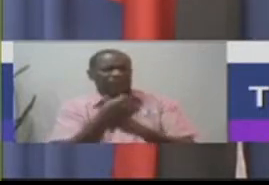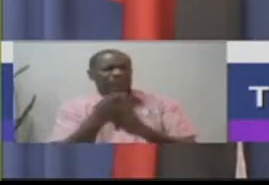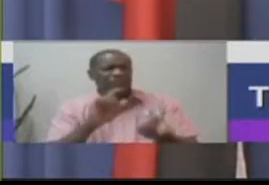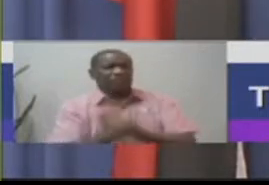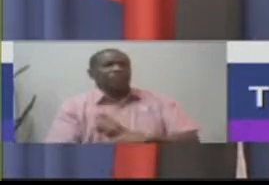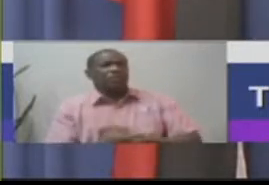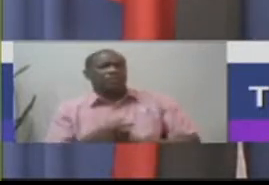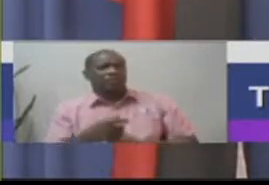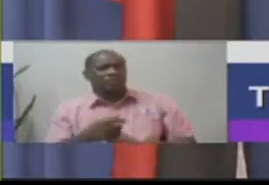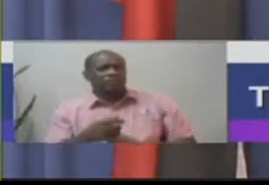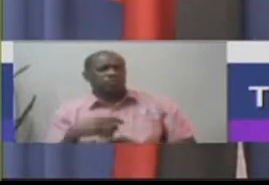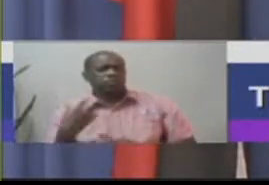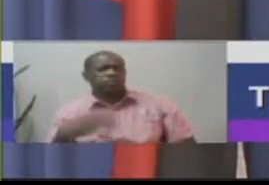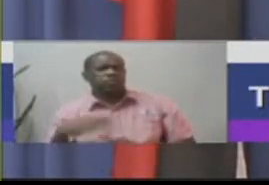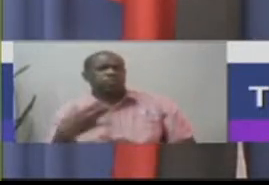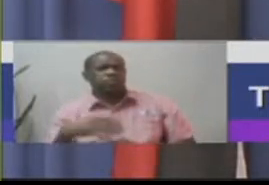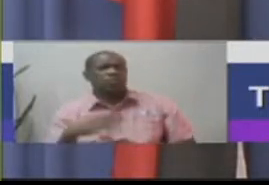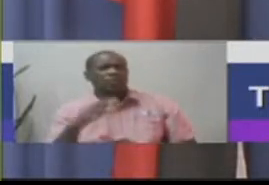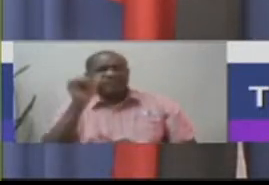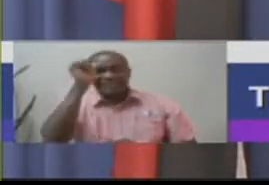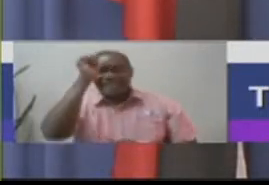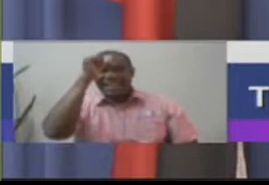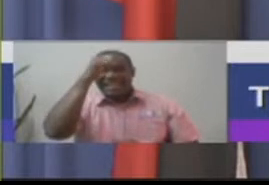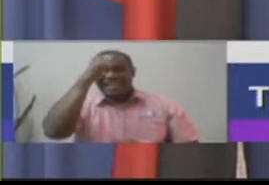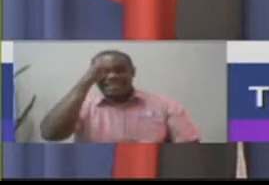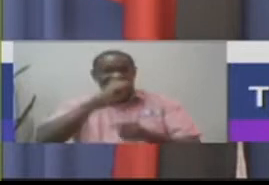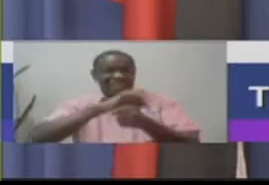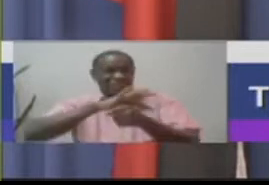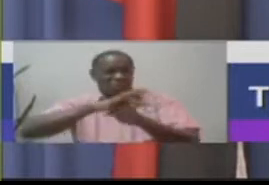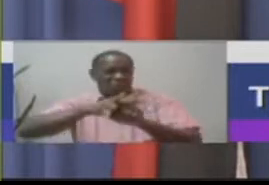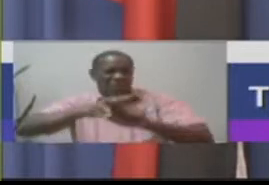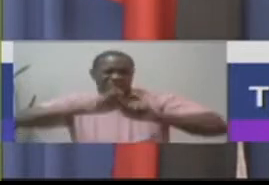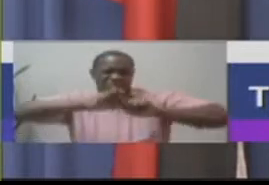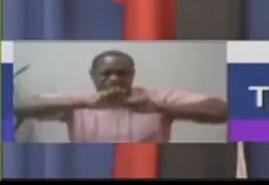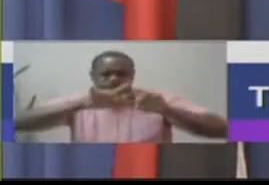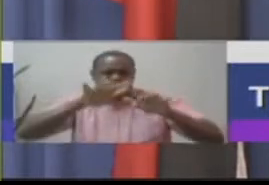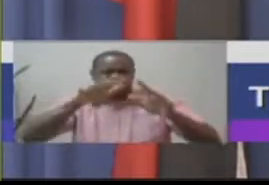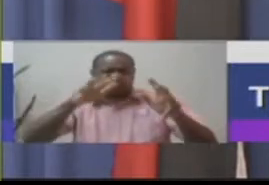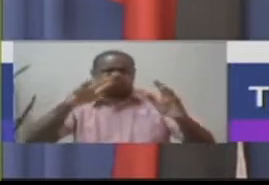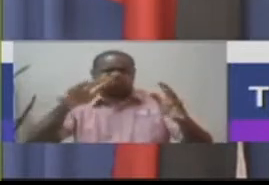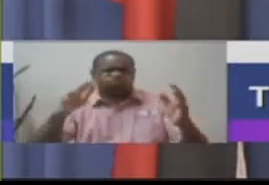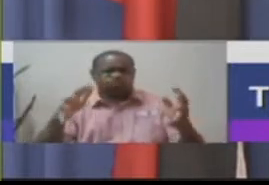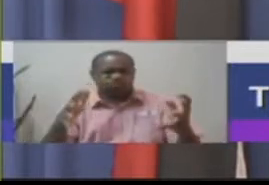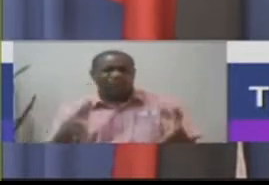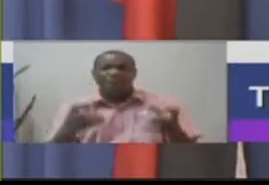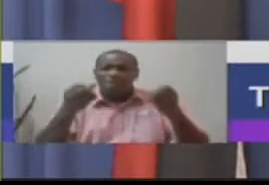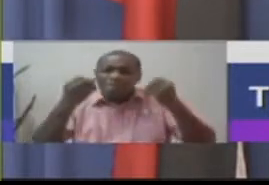of course the numbers of deaths and sick people, and of course the effect on the economy has been tremendous.